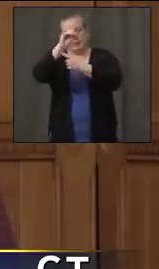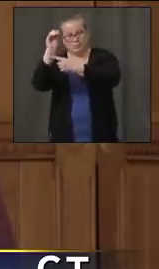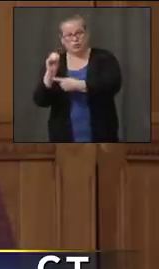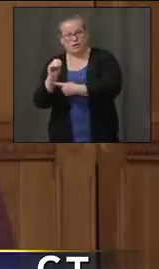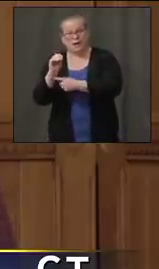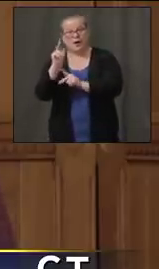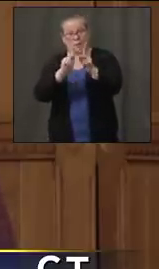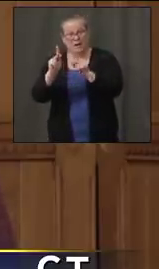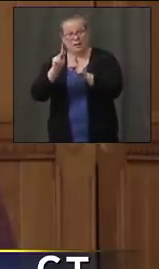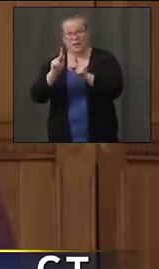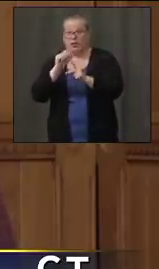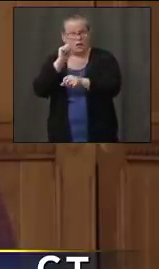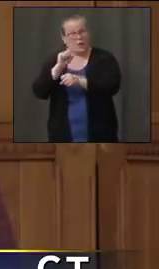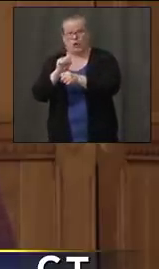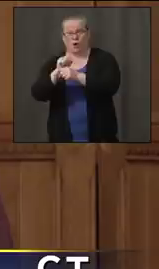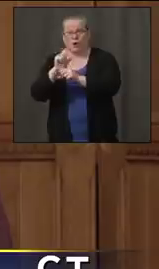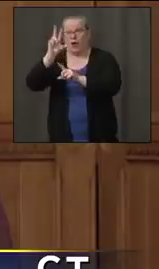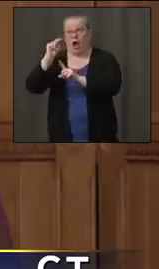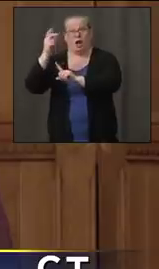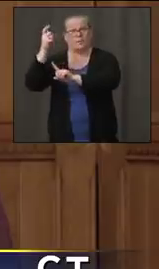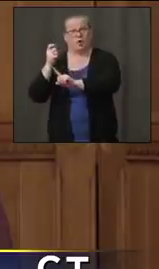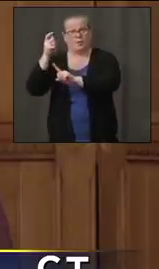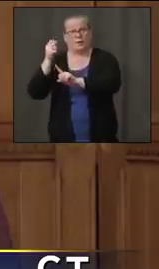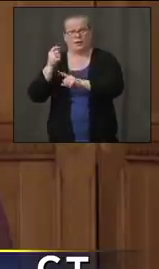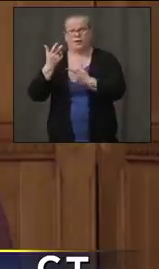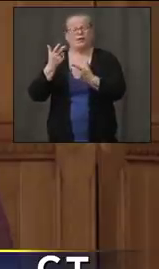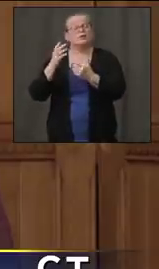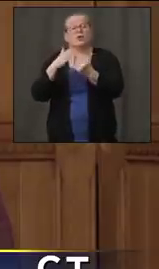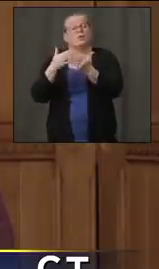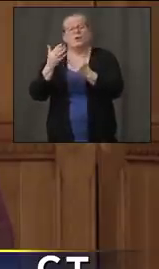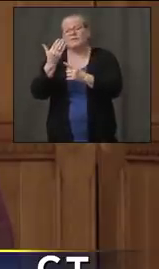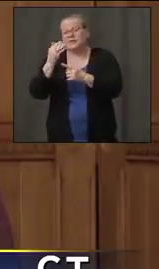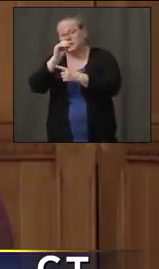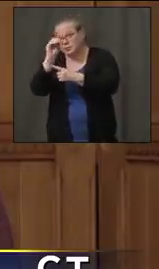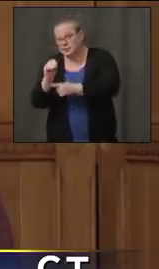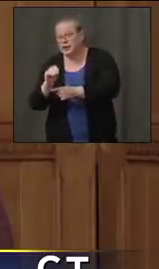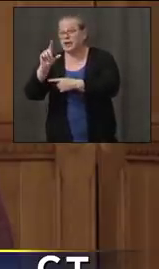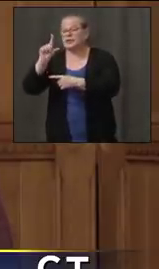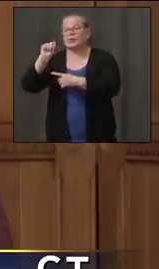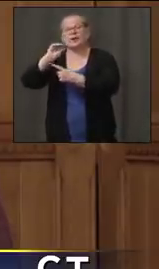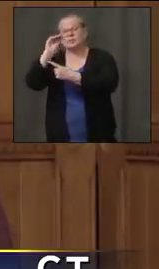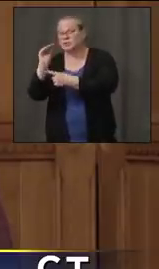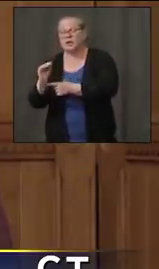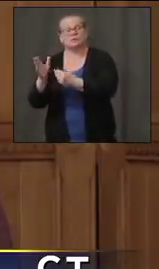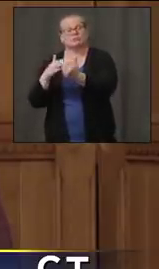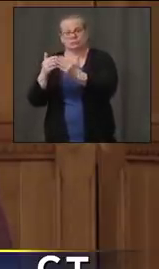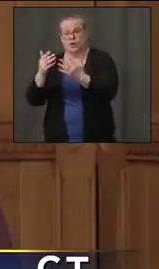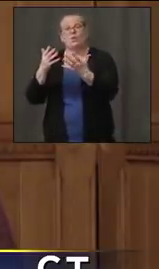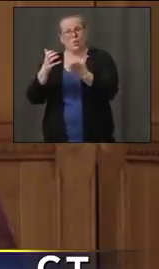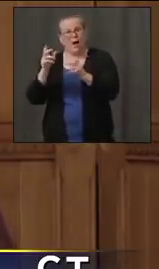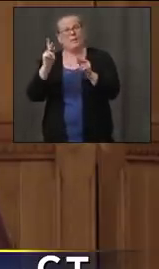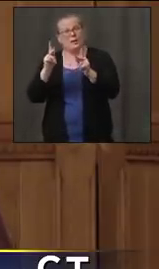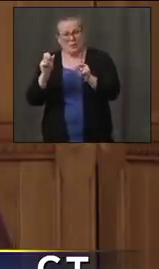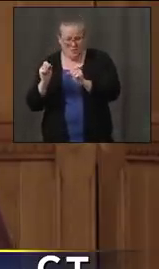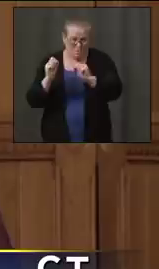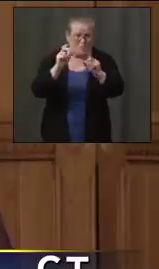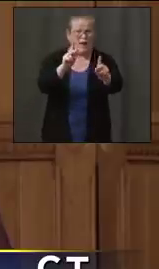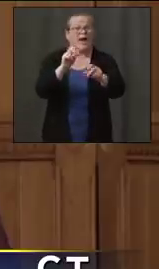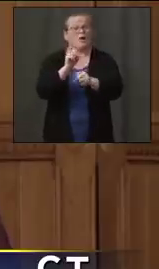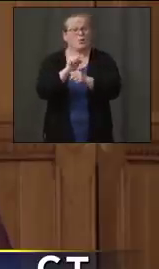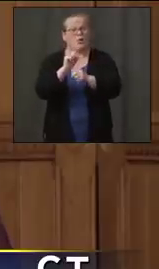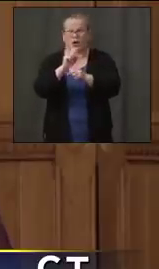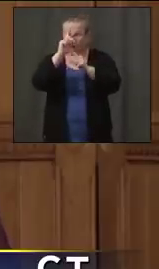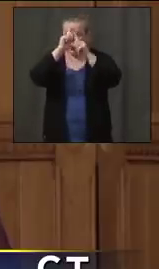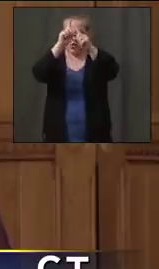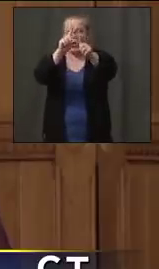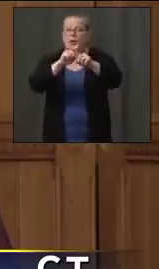the end of the day, how quickly we can get folks back to work. But we want to get folks back to work as quickly and safely as possible. But if previous downturns